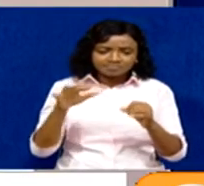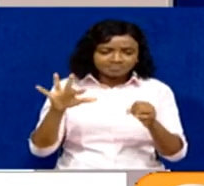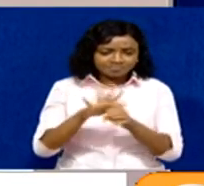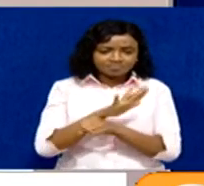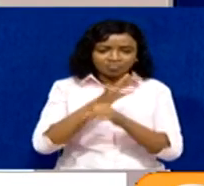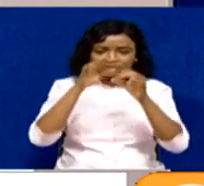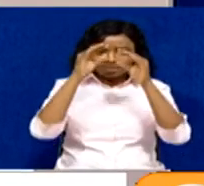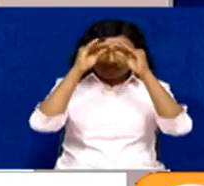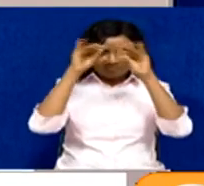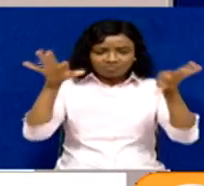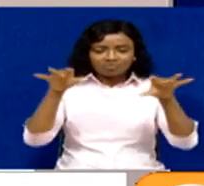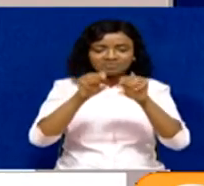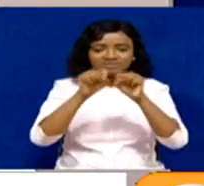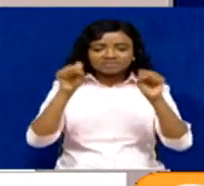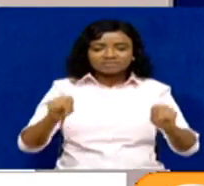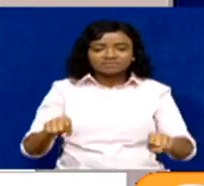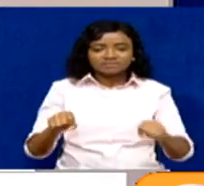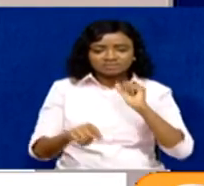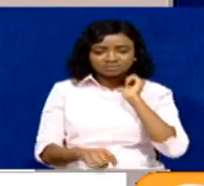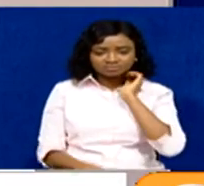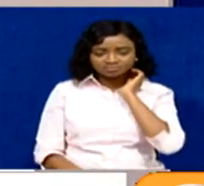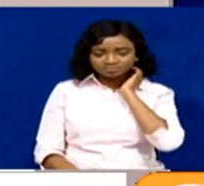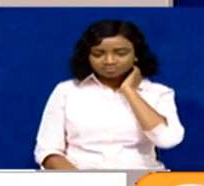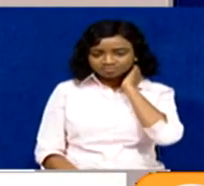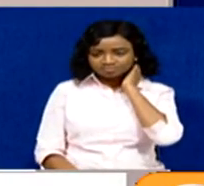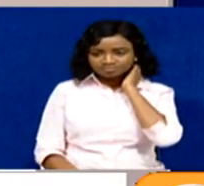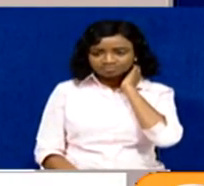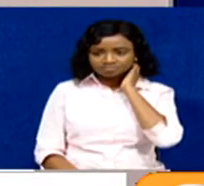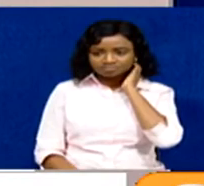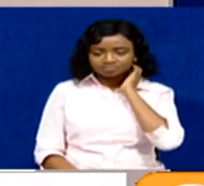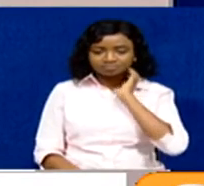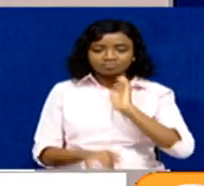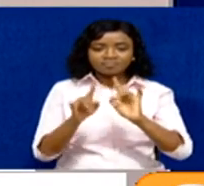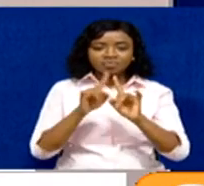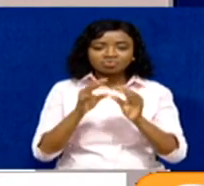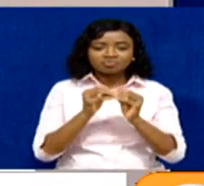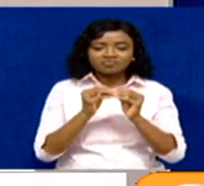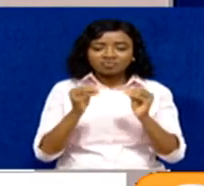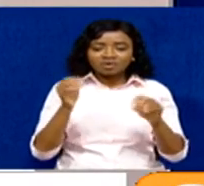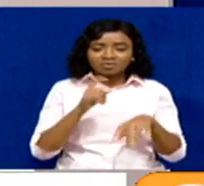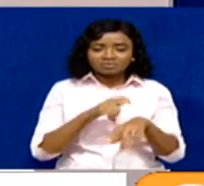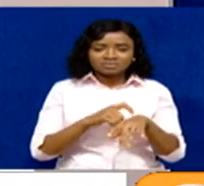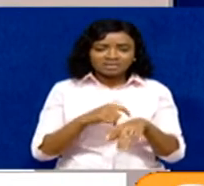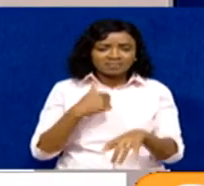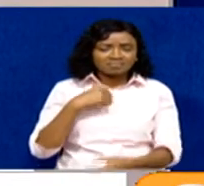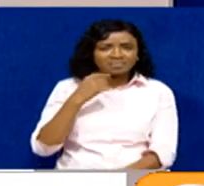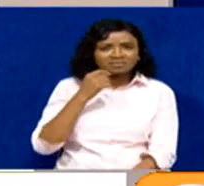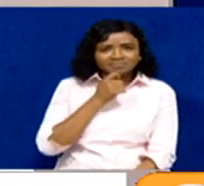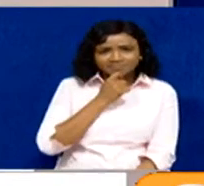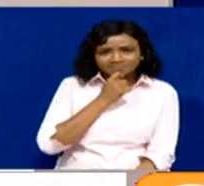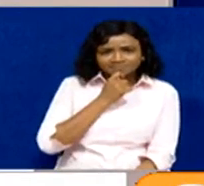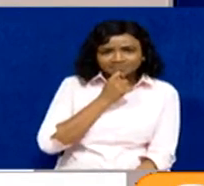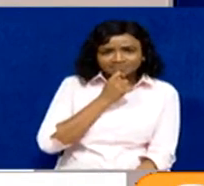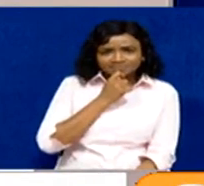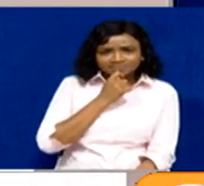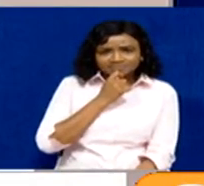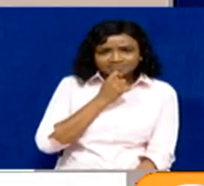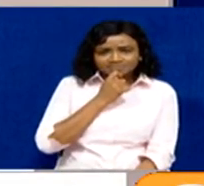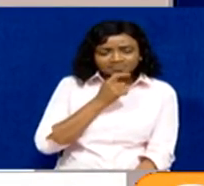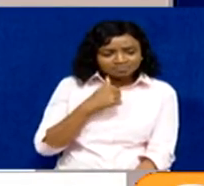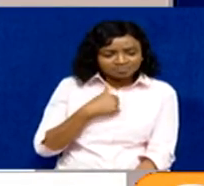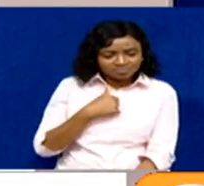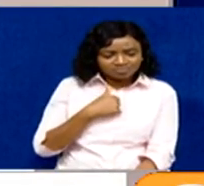of government. And, you know, for a long time I was questioning, is this a viable